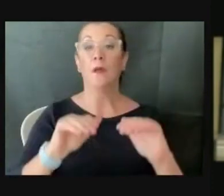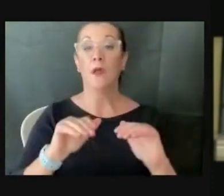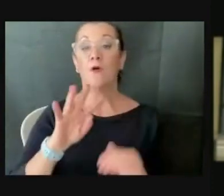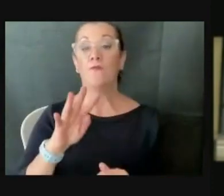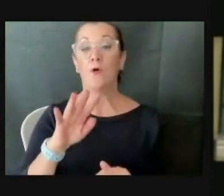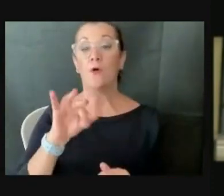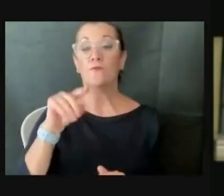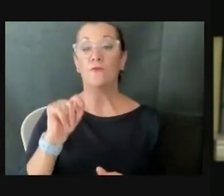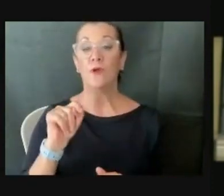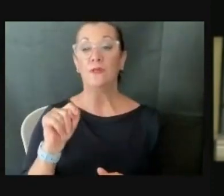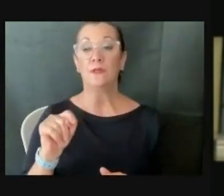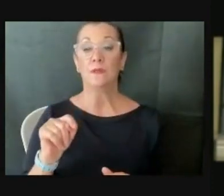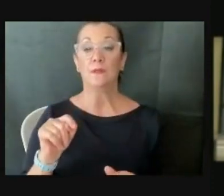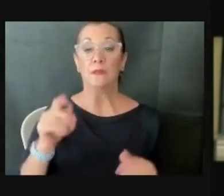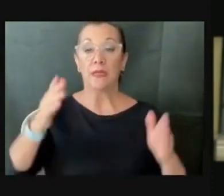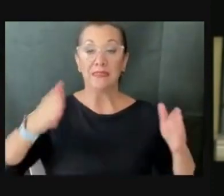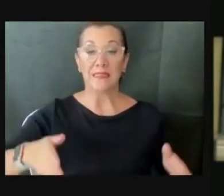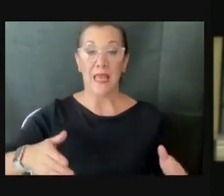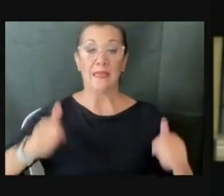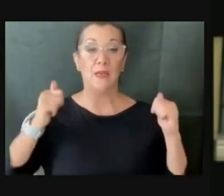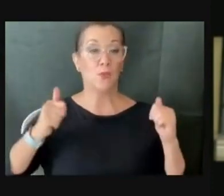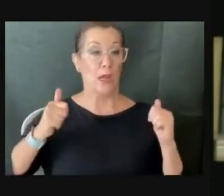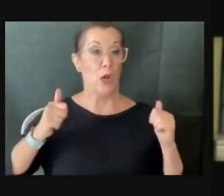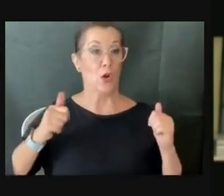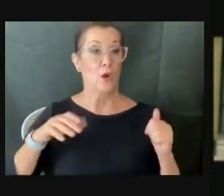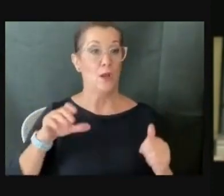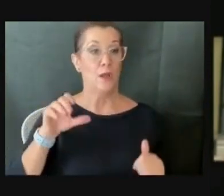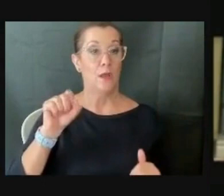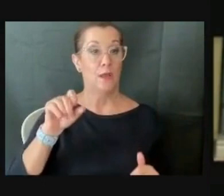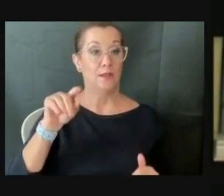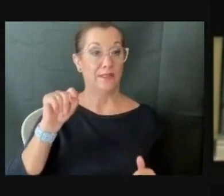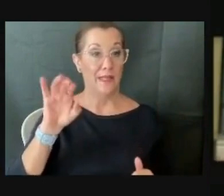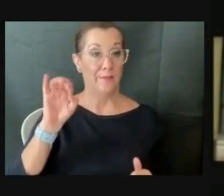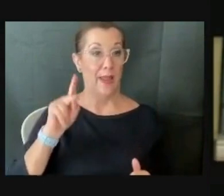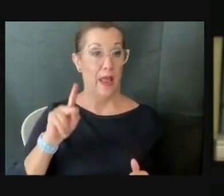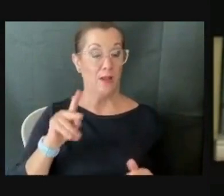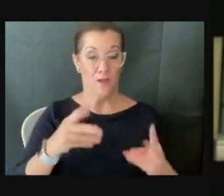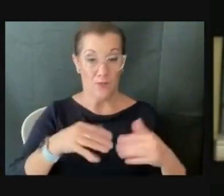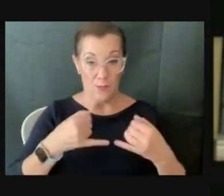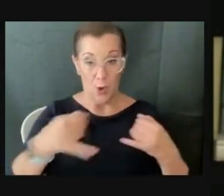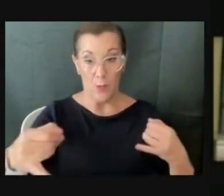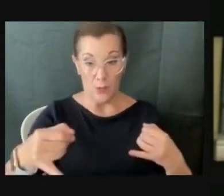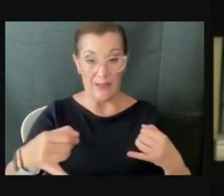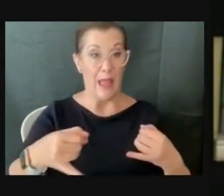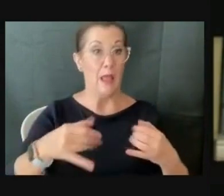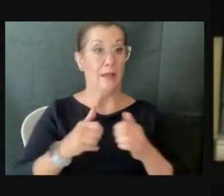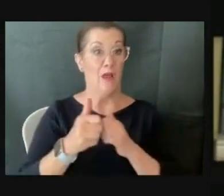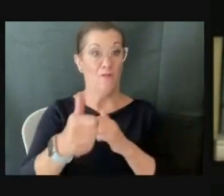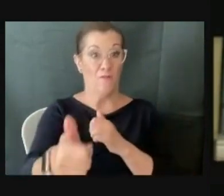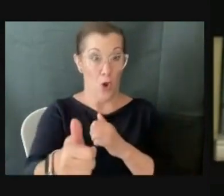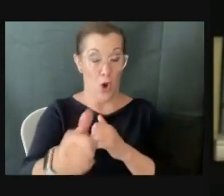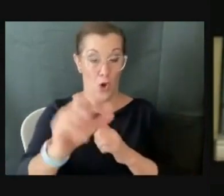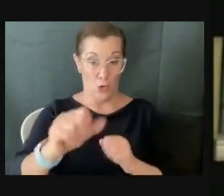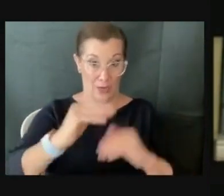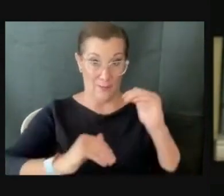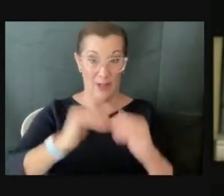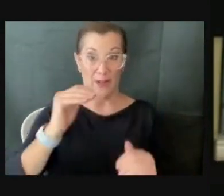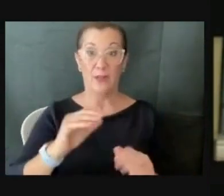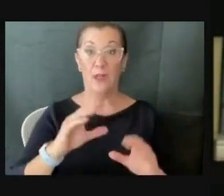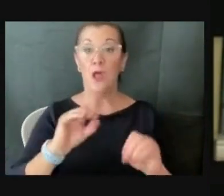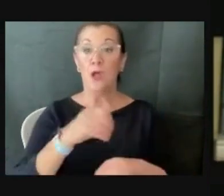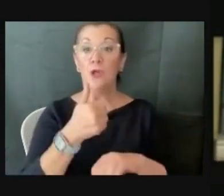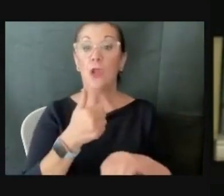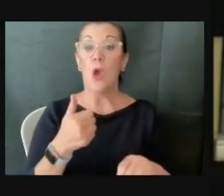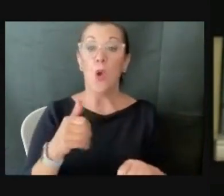and side setbacks. So we're talking about from the property lines, how far away you're allowed to build, and no lot coverage,